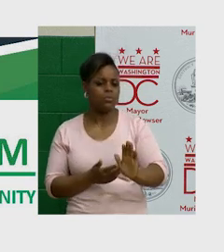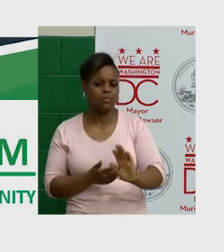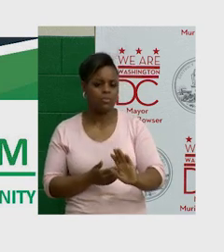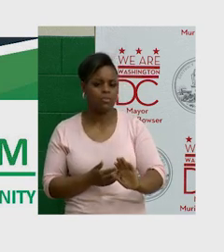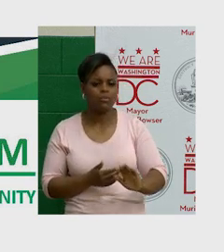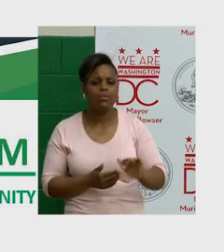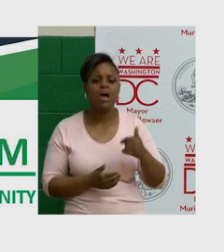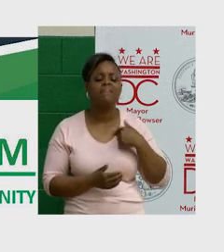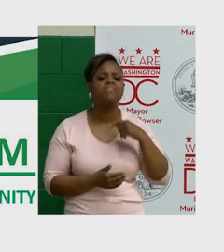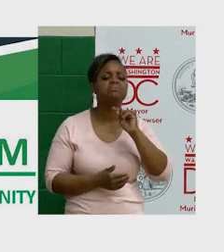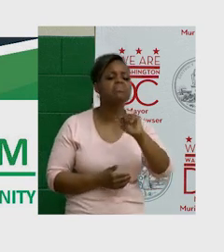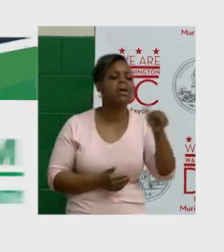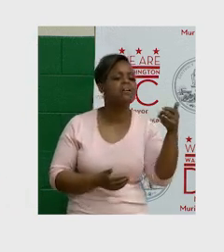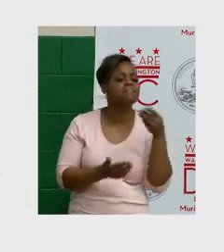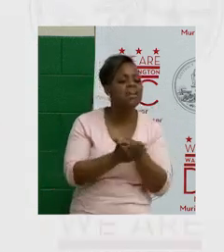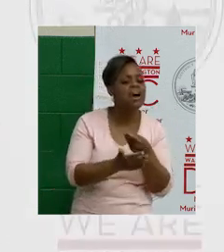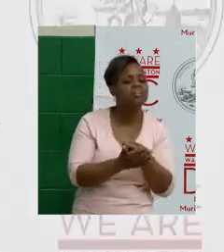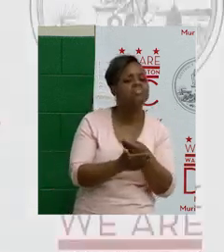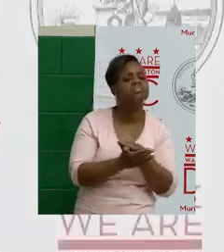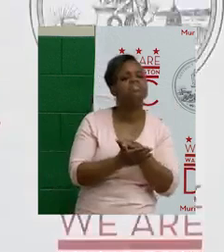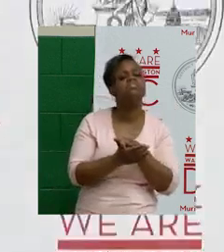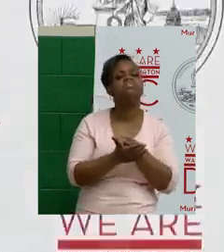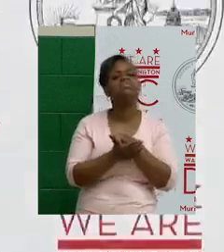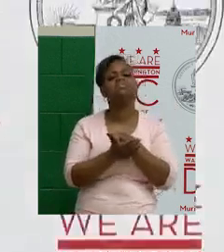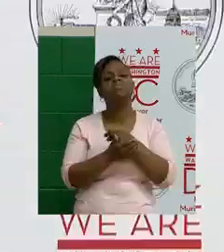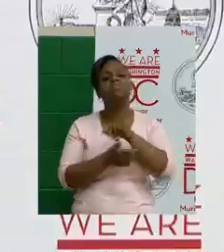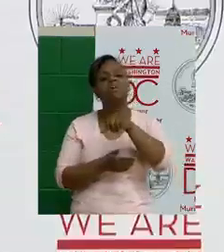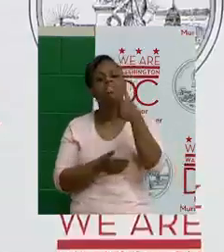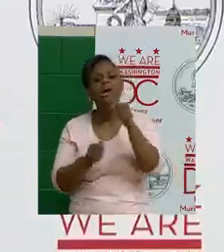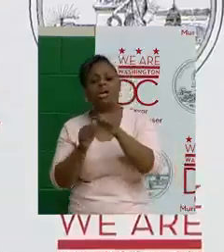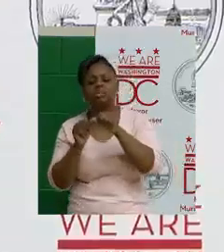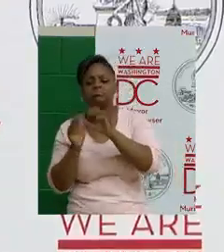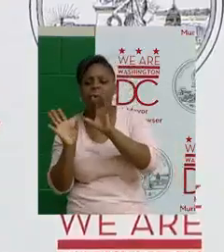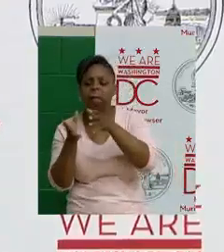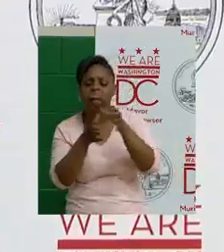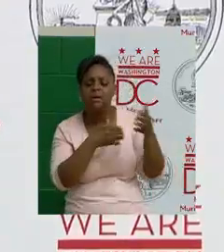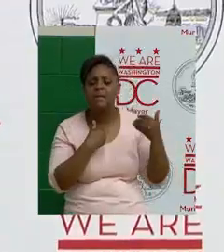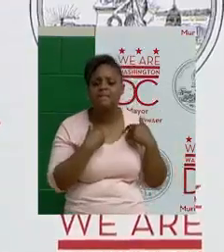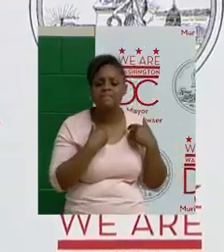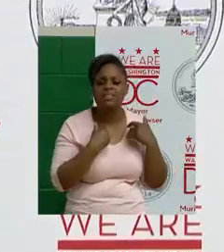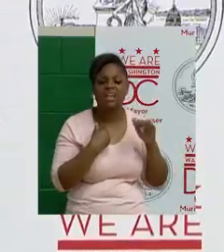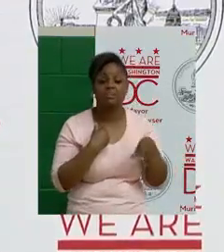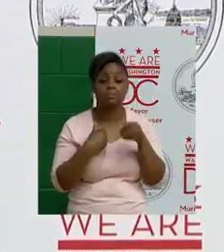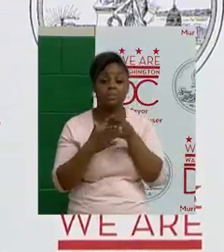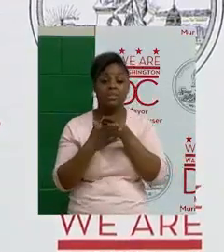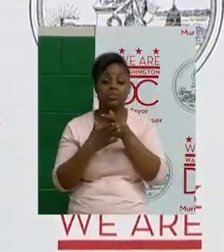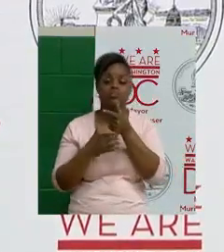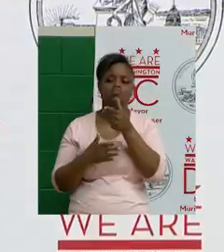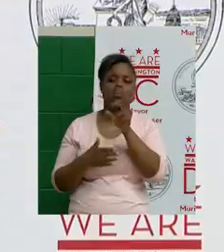other supports, through the Housing Authority and other areas, but this is in our gross funds budget.